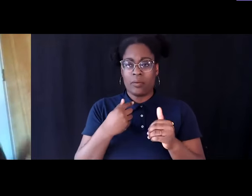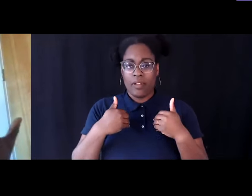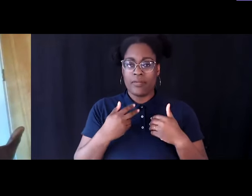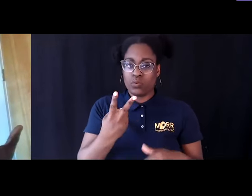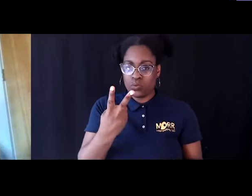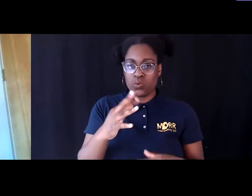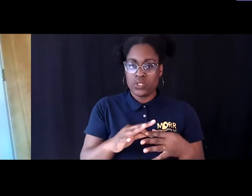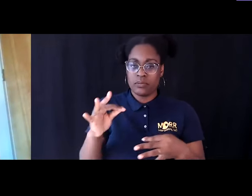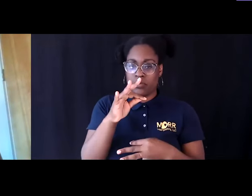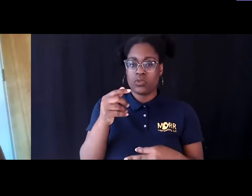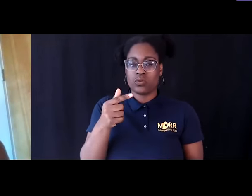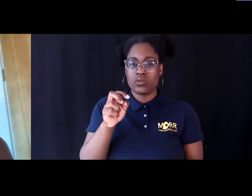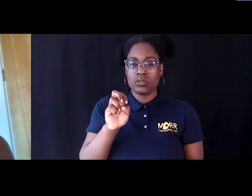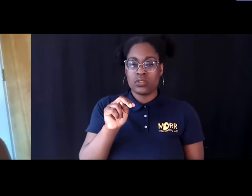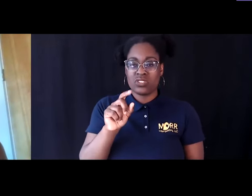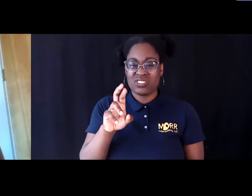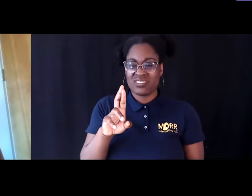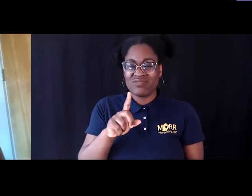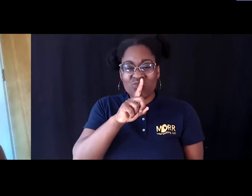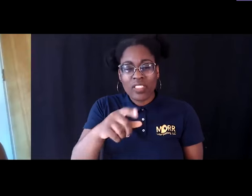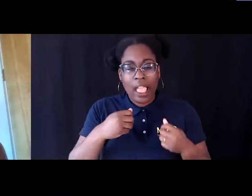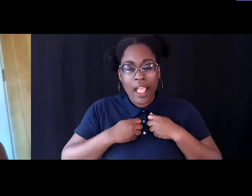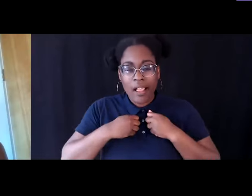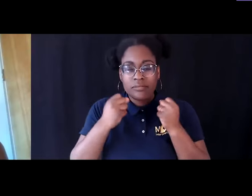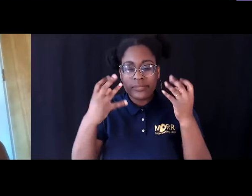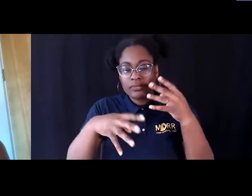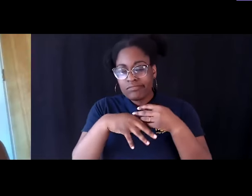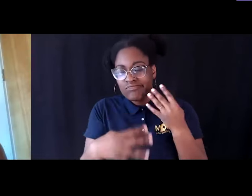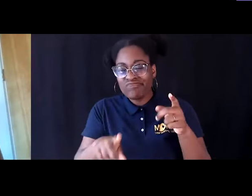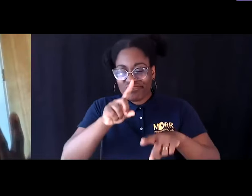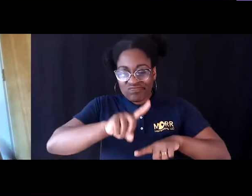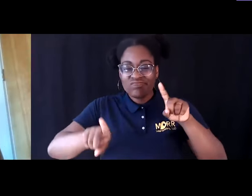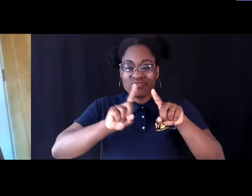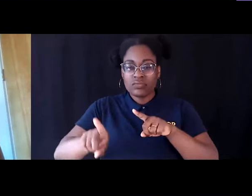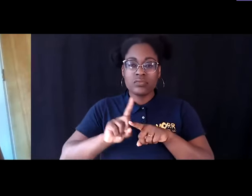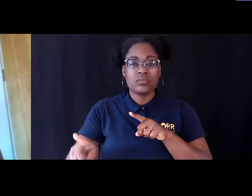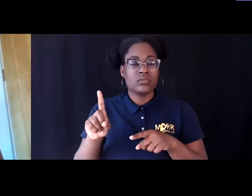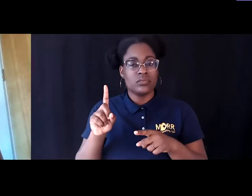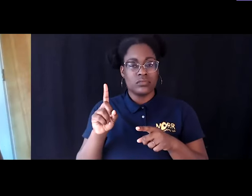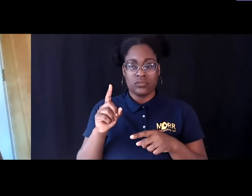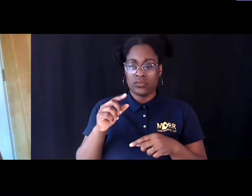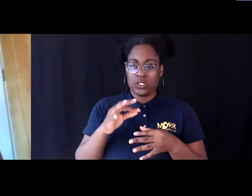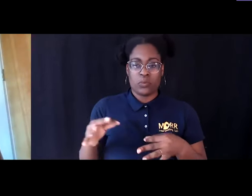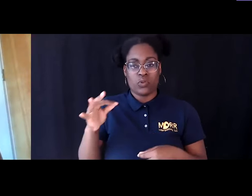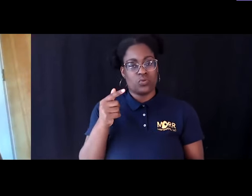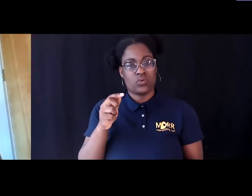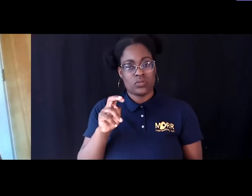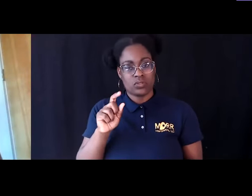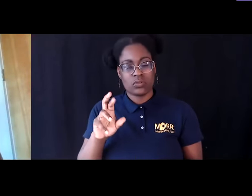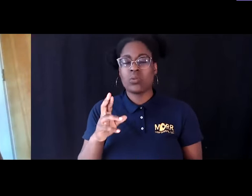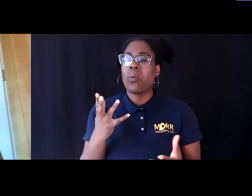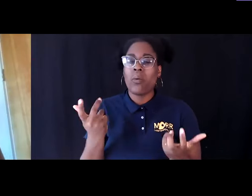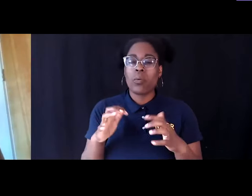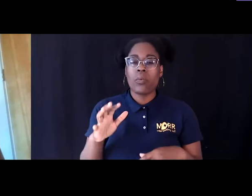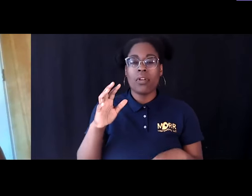know that there are more than that, right? And so I don't think that two-spirit people are limiting themselves in any way. I don't want to say